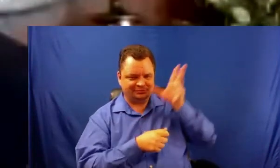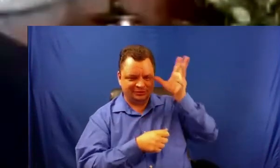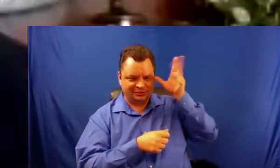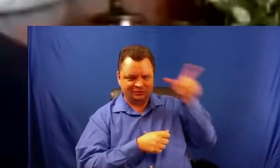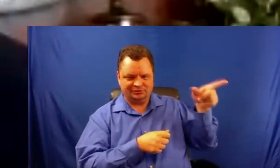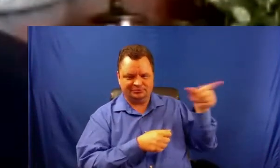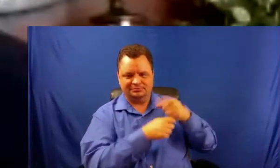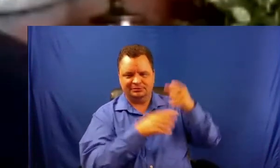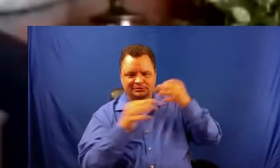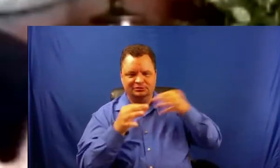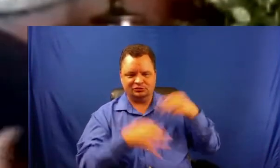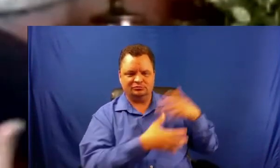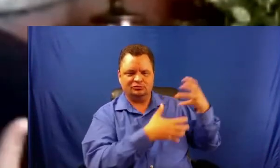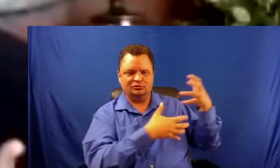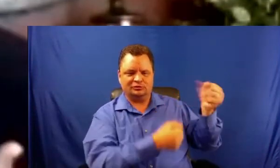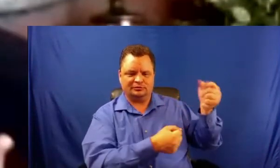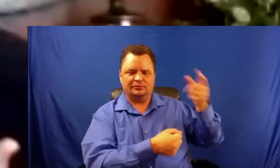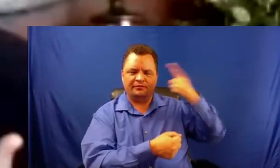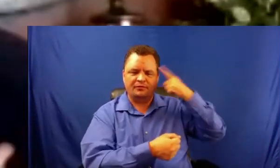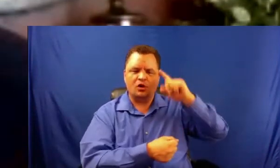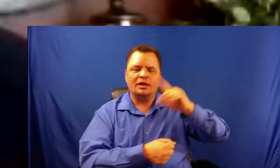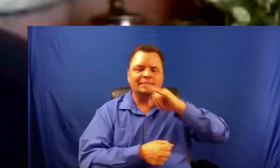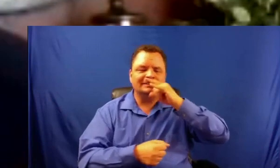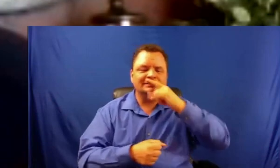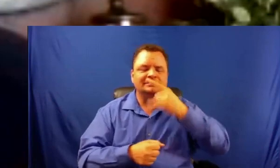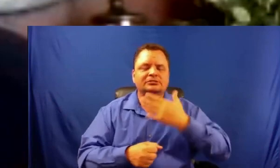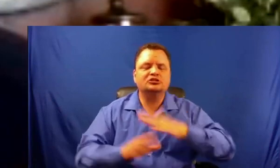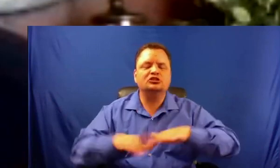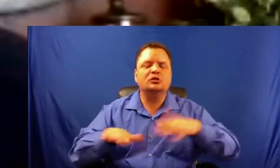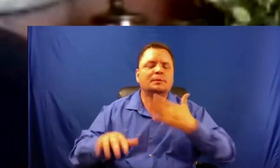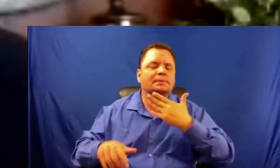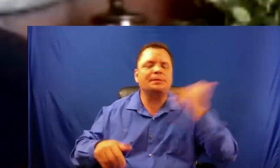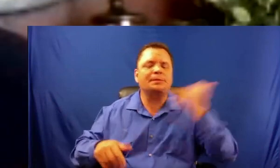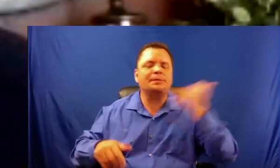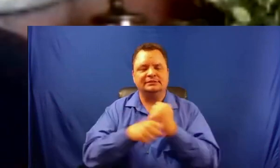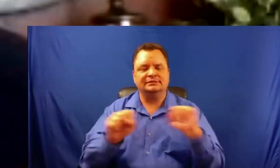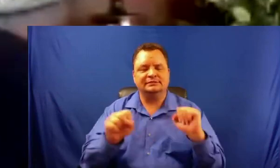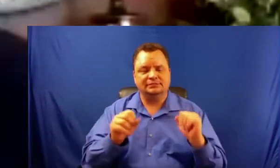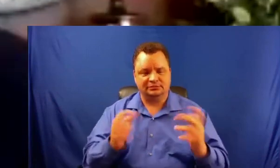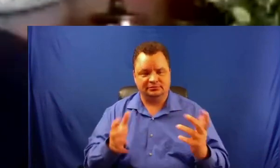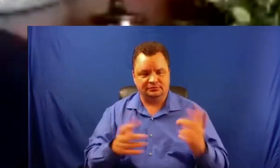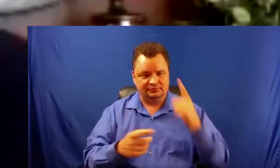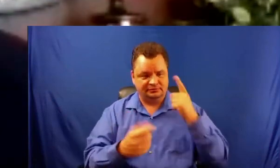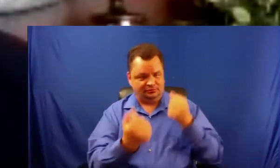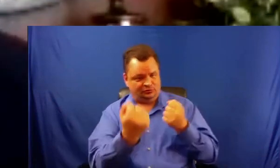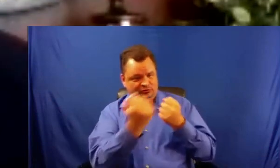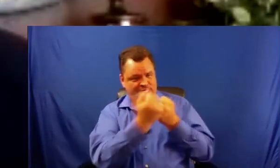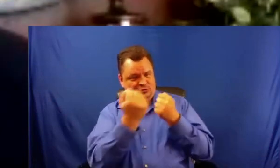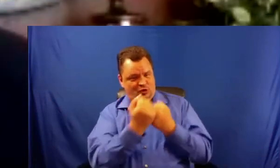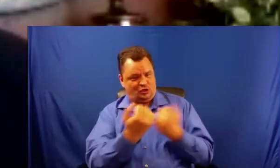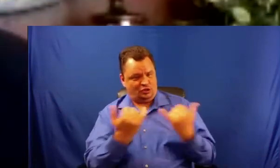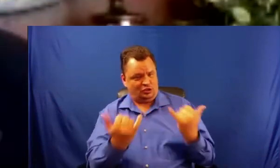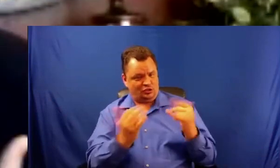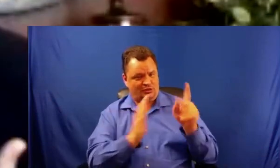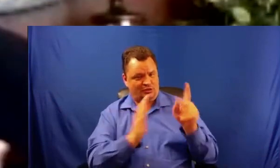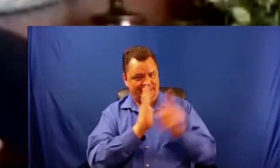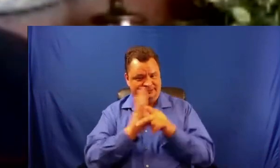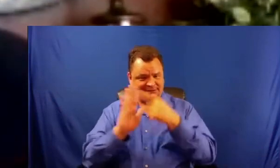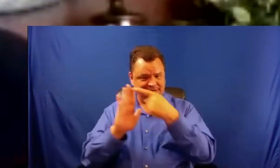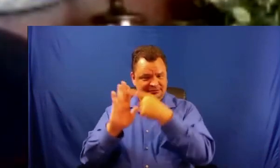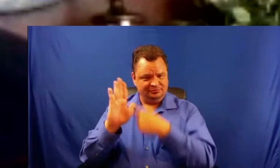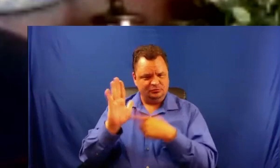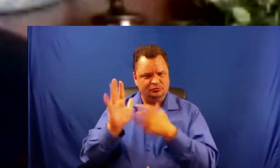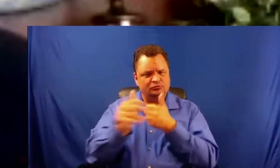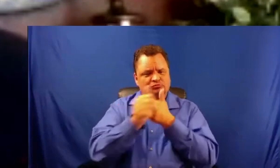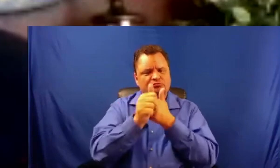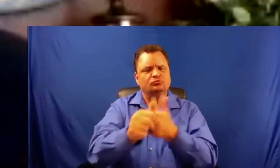healthy overall. We want to voice our support for you and your current policy. Please continue to allow masks